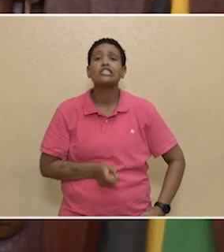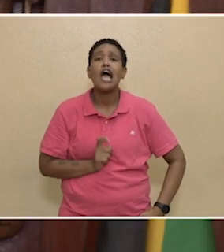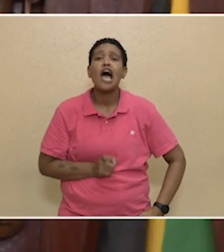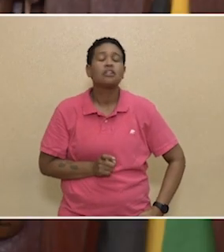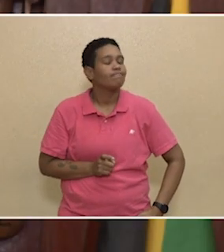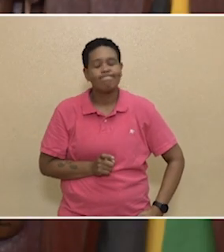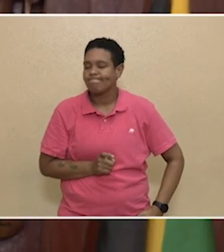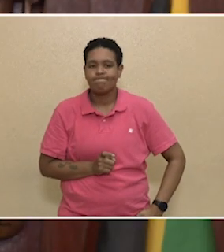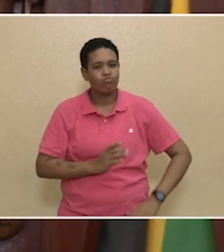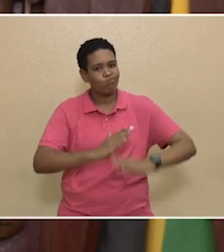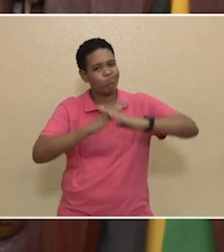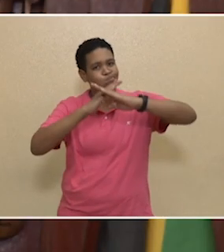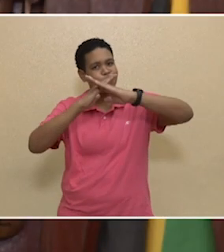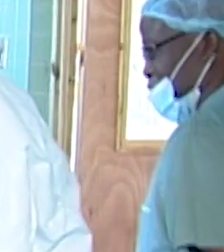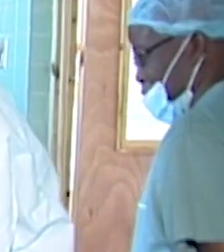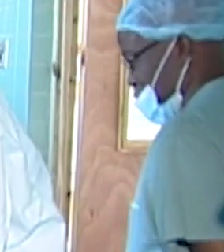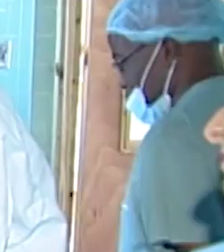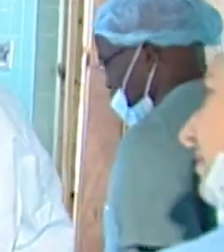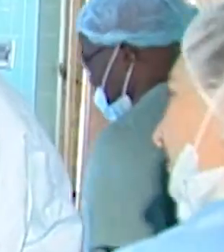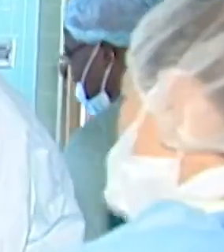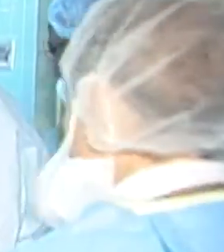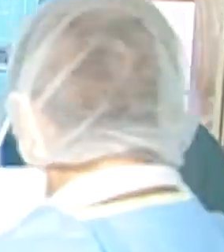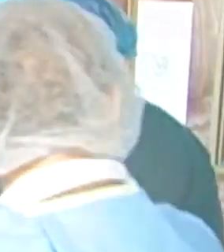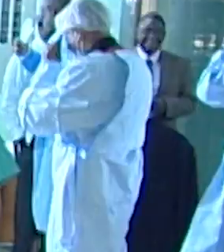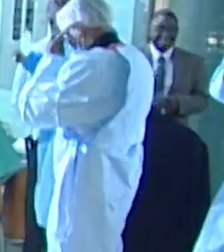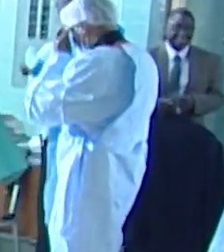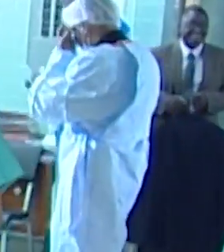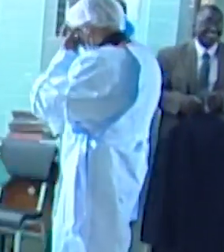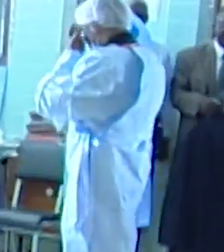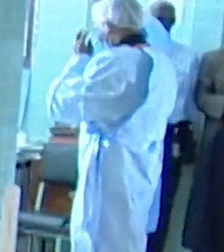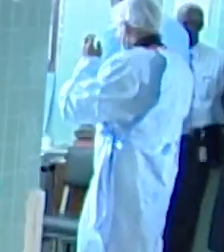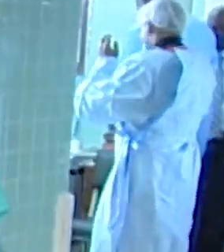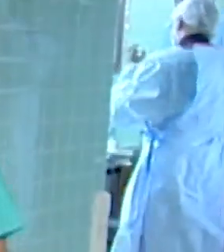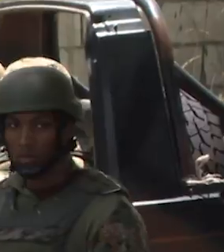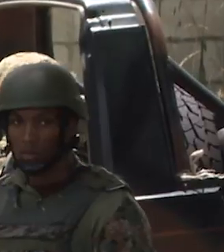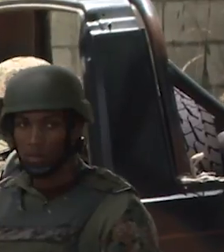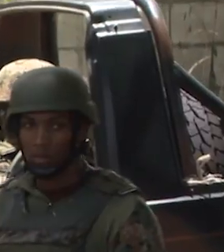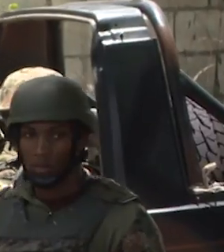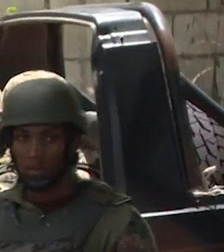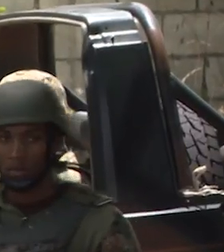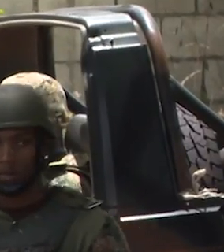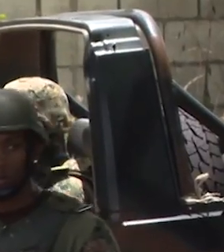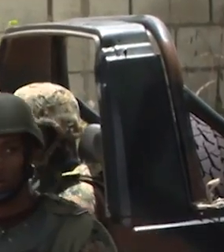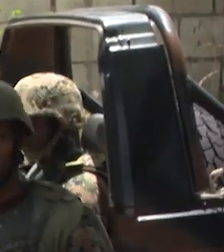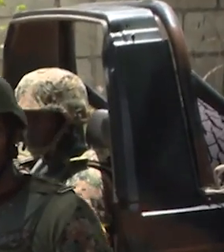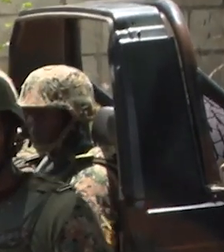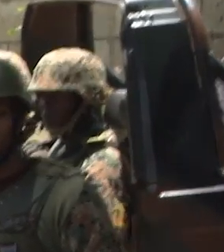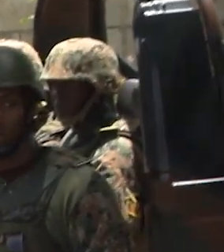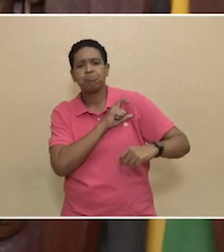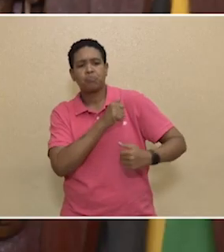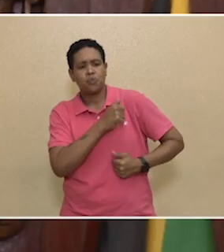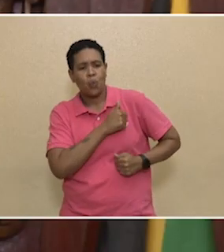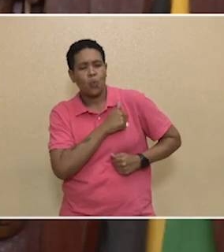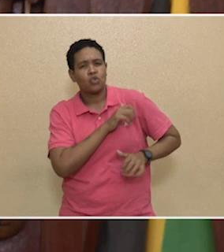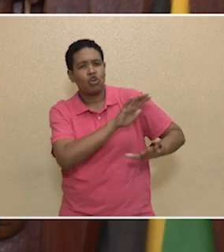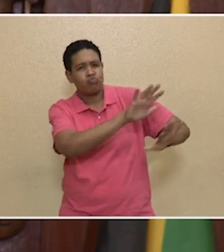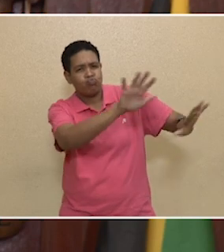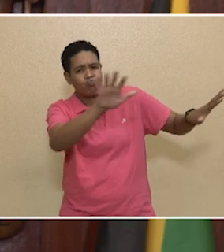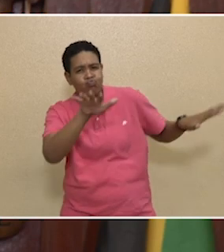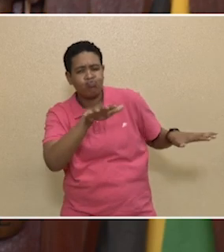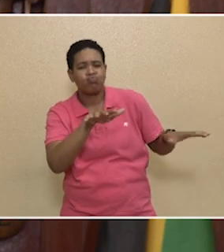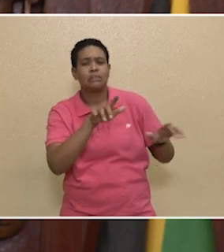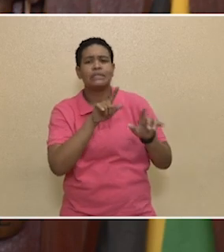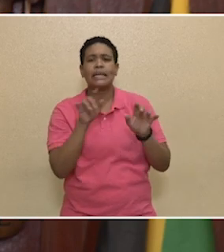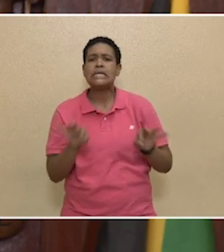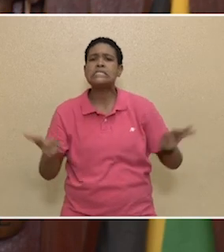and all movement except for medical staff, security forces,